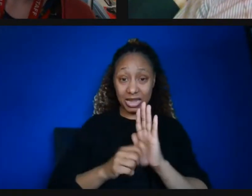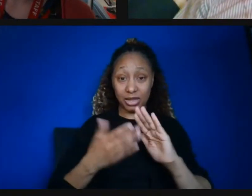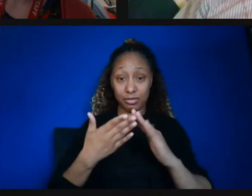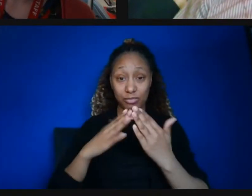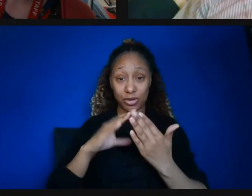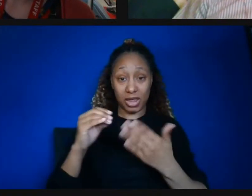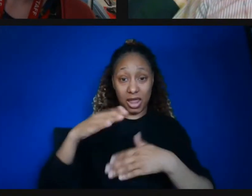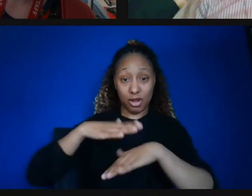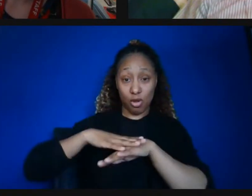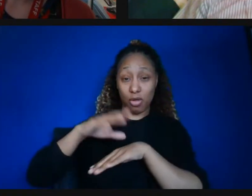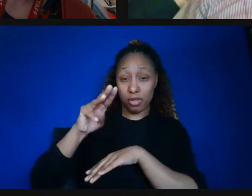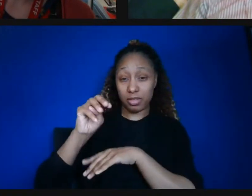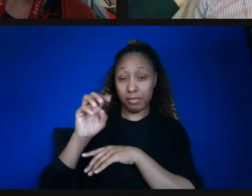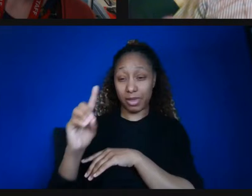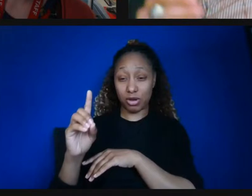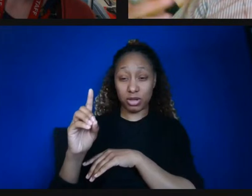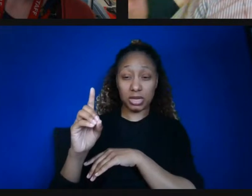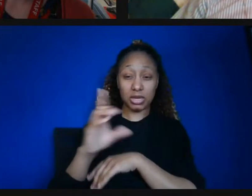Indian Affairs,